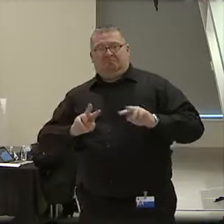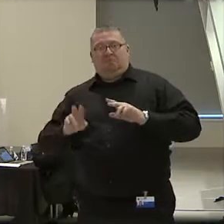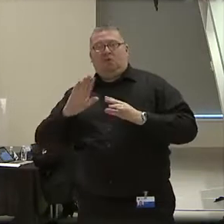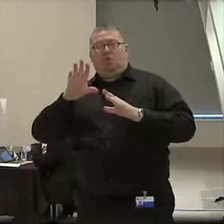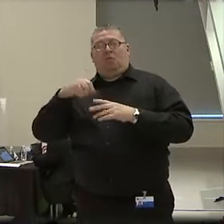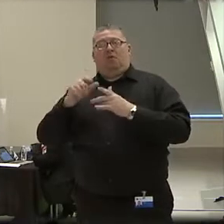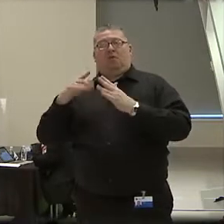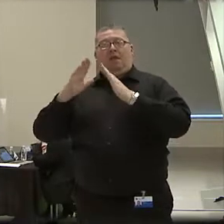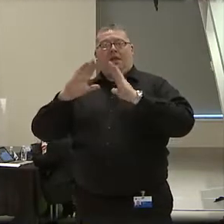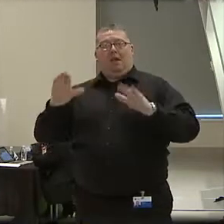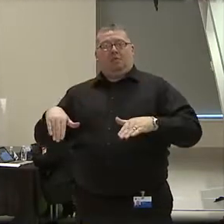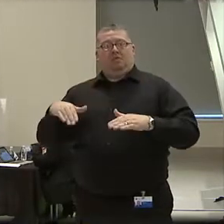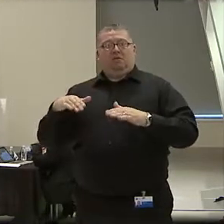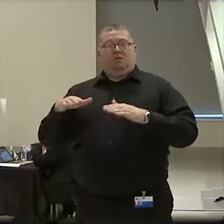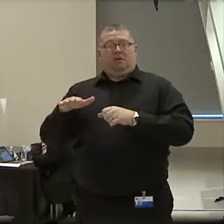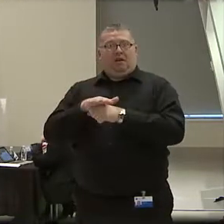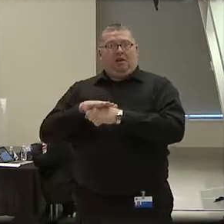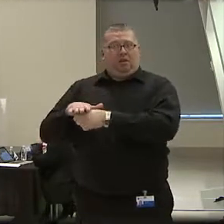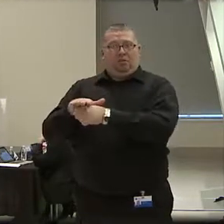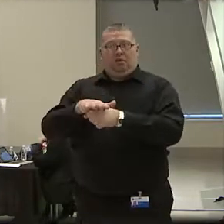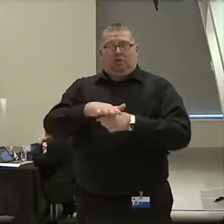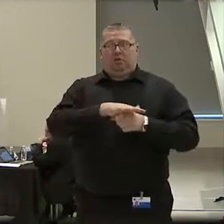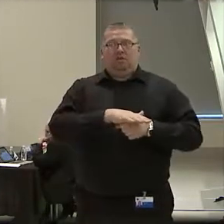housing developments. And